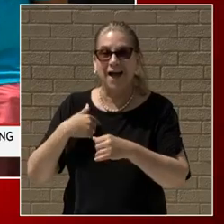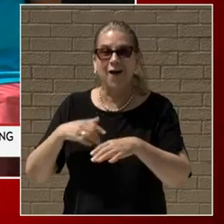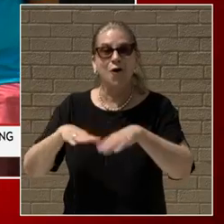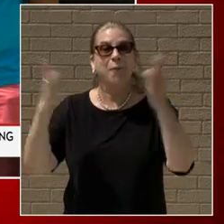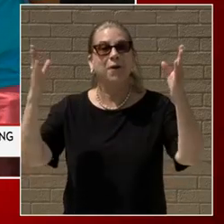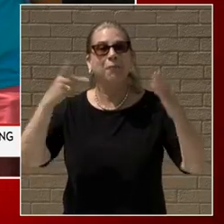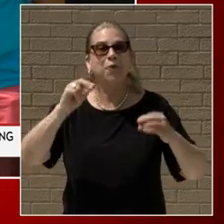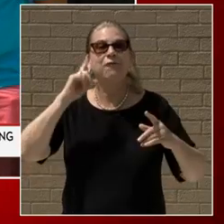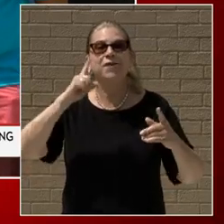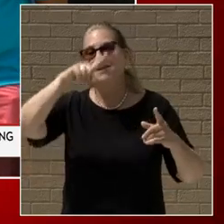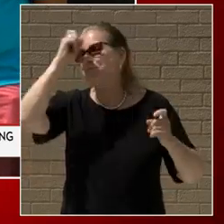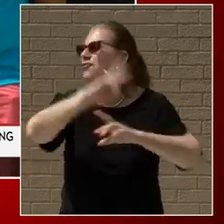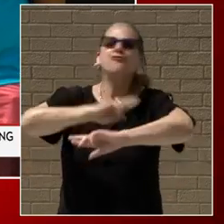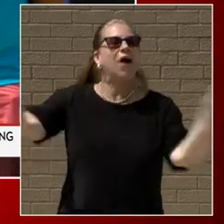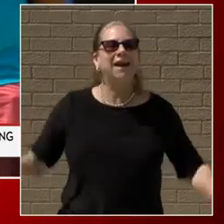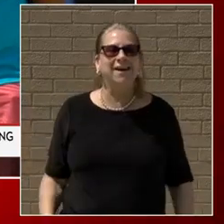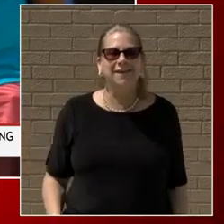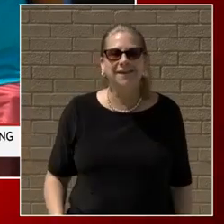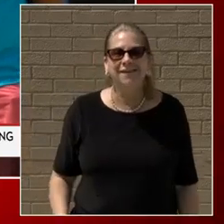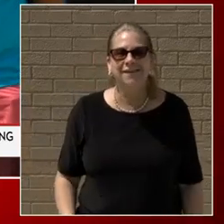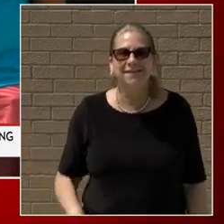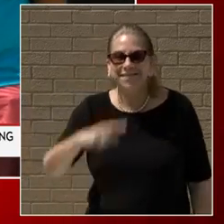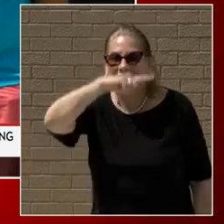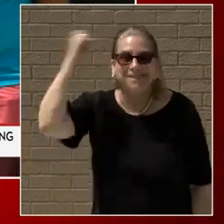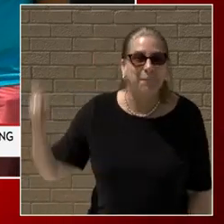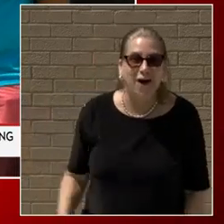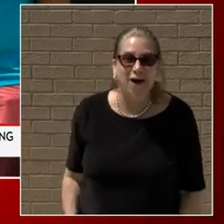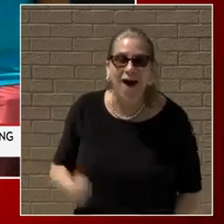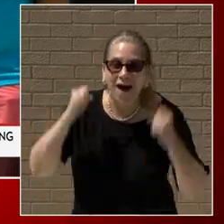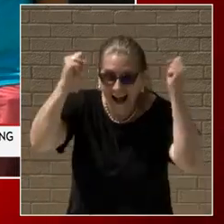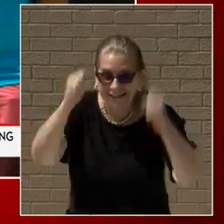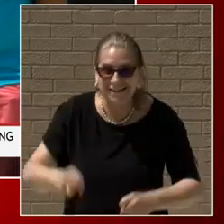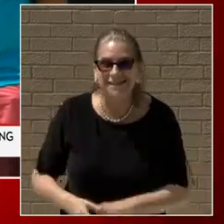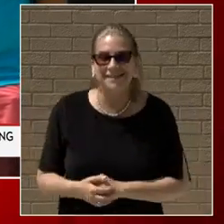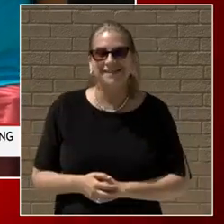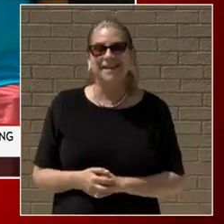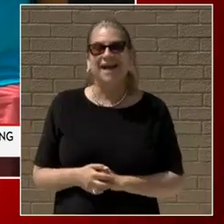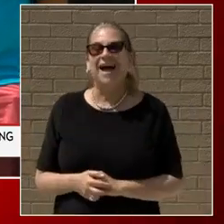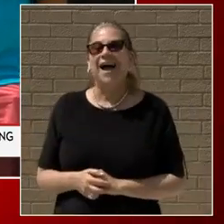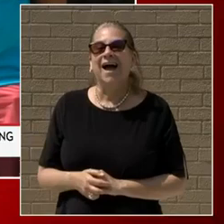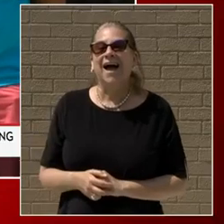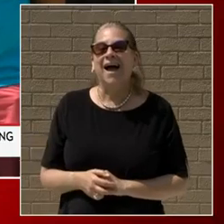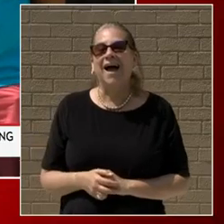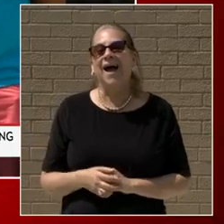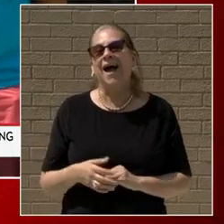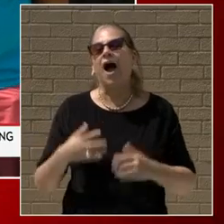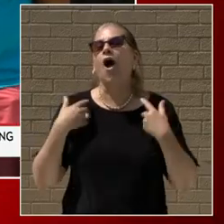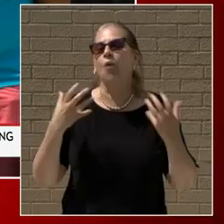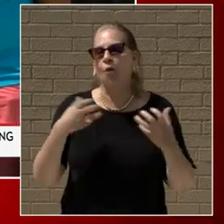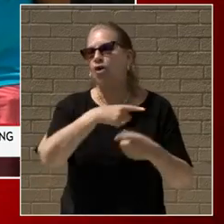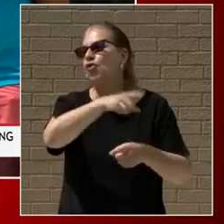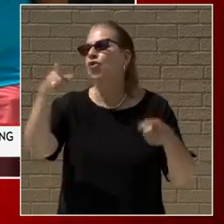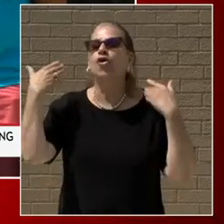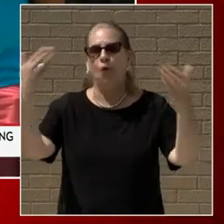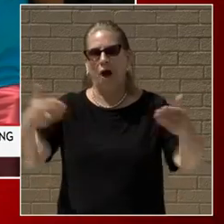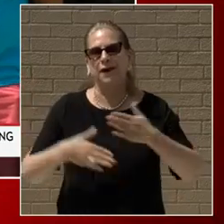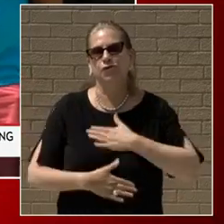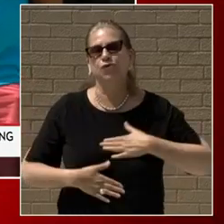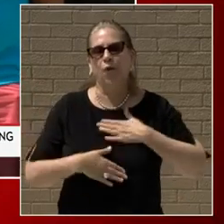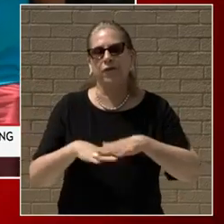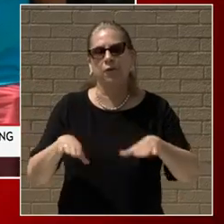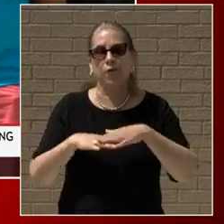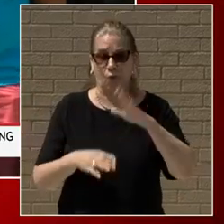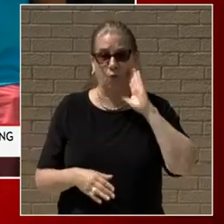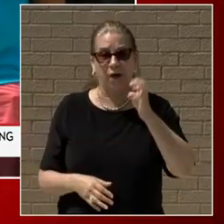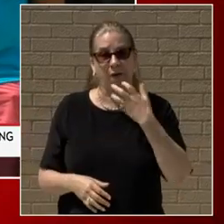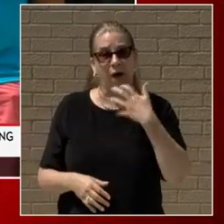summer. As the days get hotter, we want to go out and enjoy the pool. We want to make sure